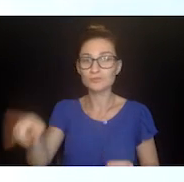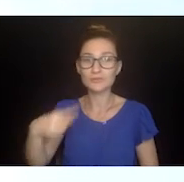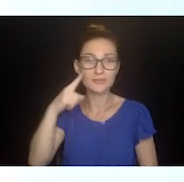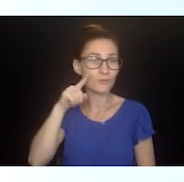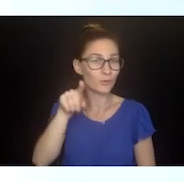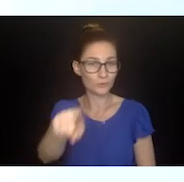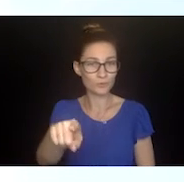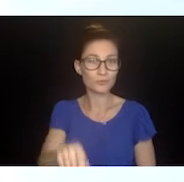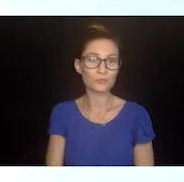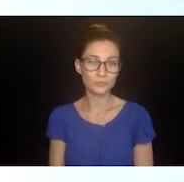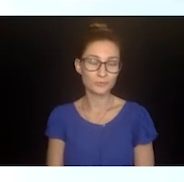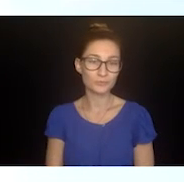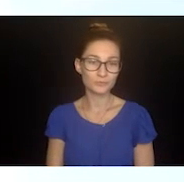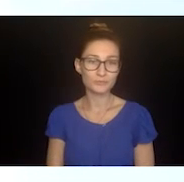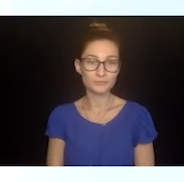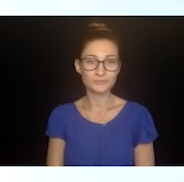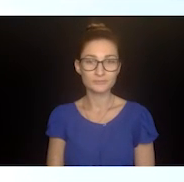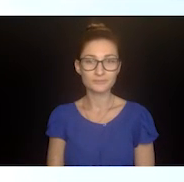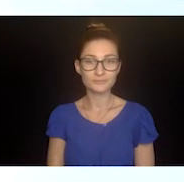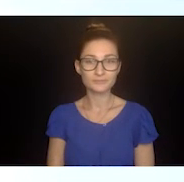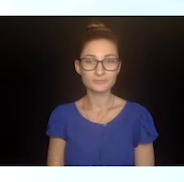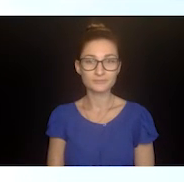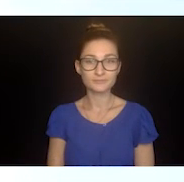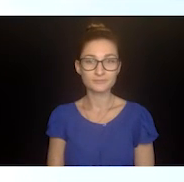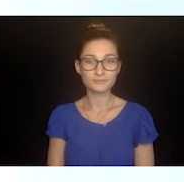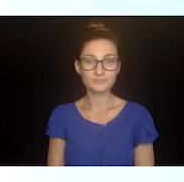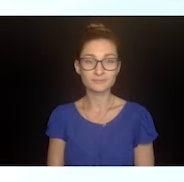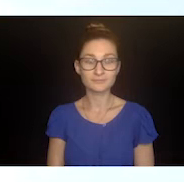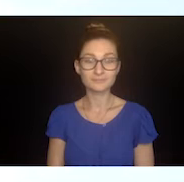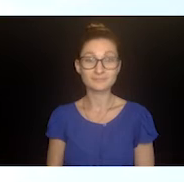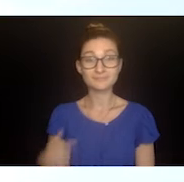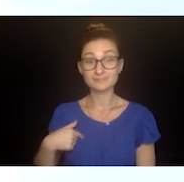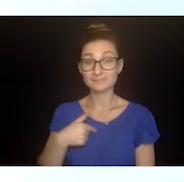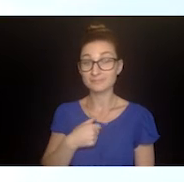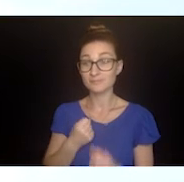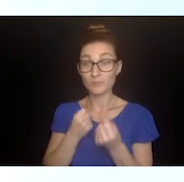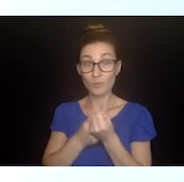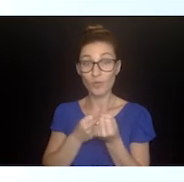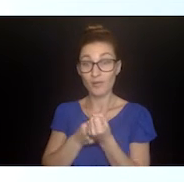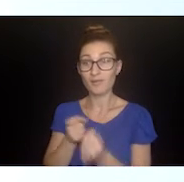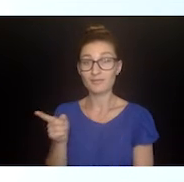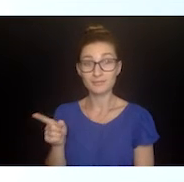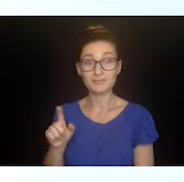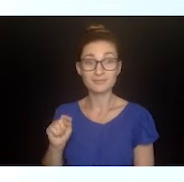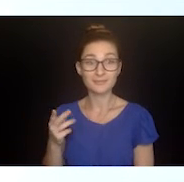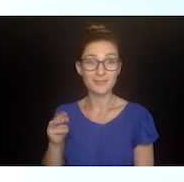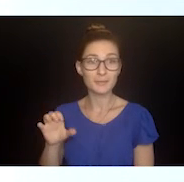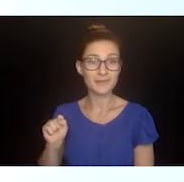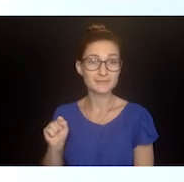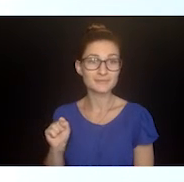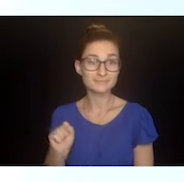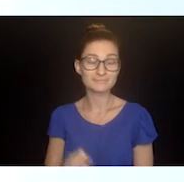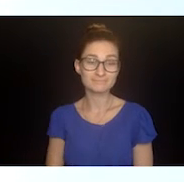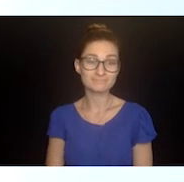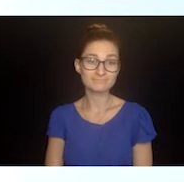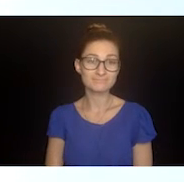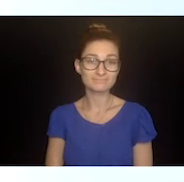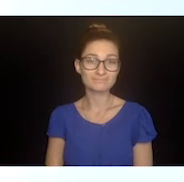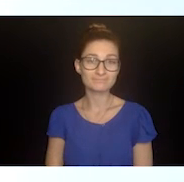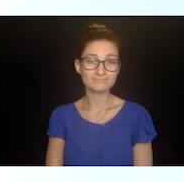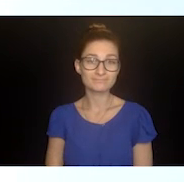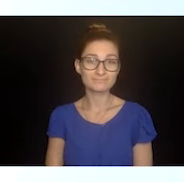can interpret it. And we support him in this business idea.